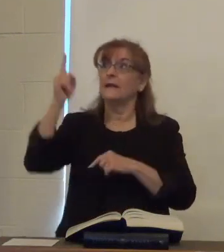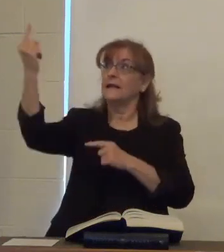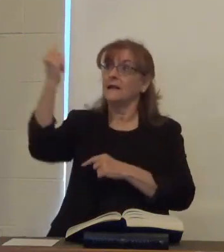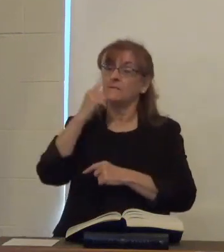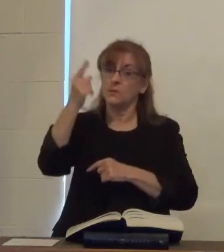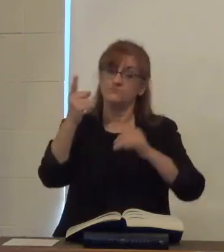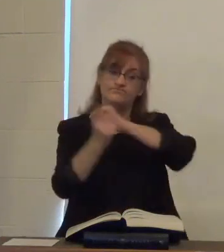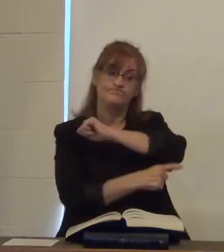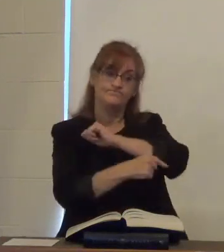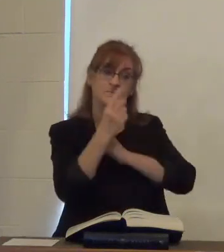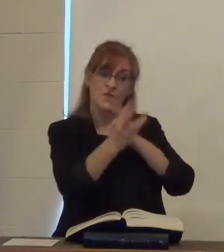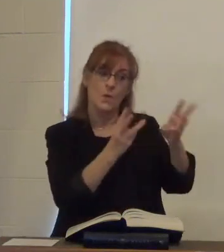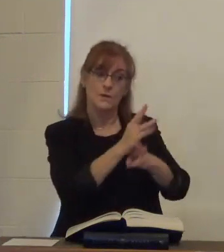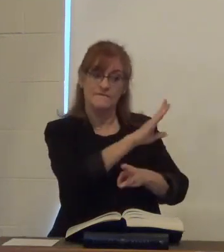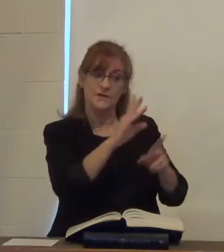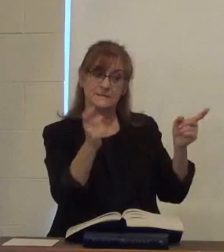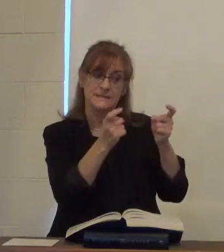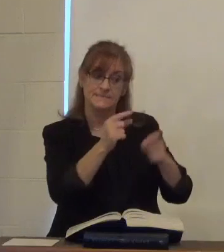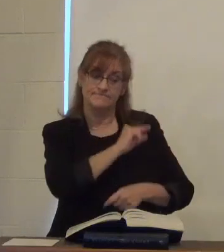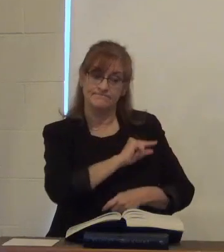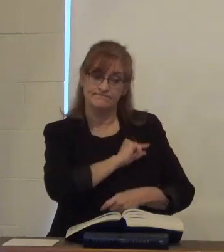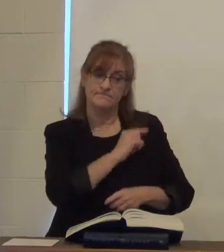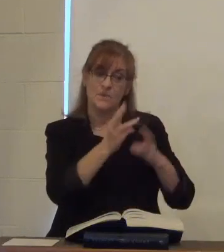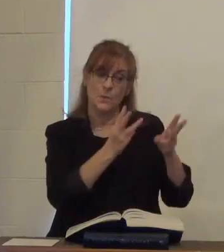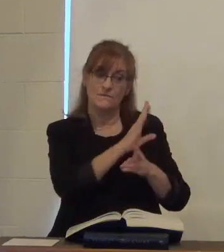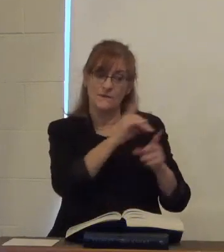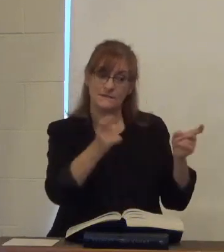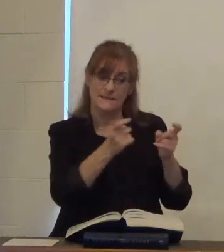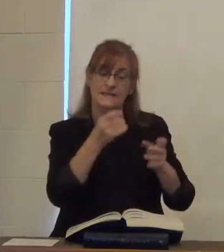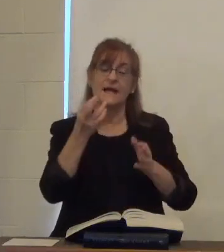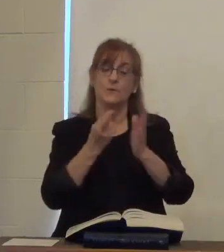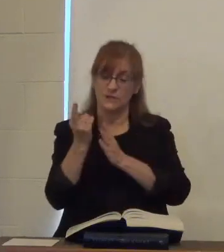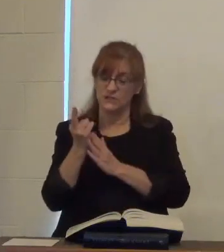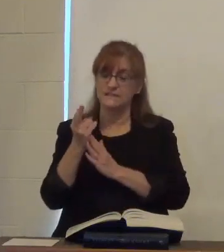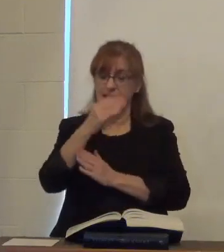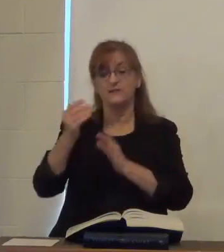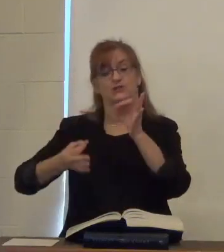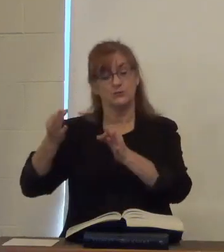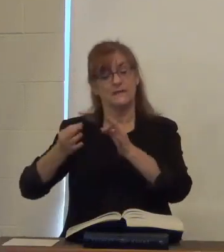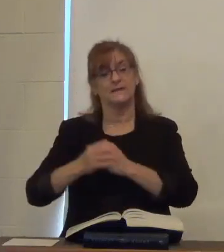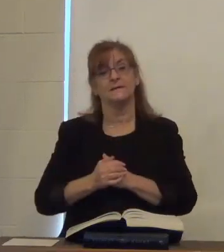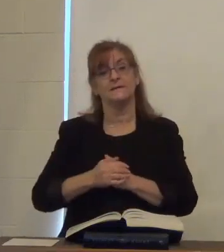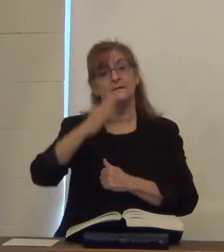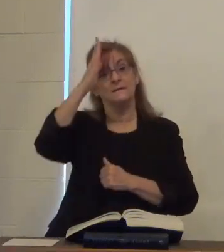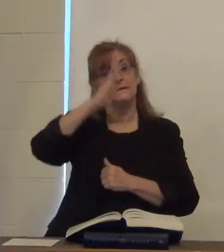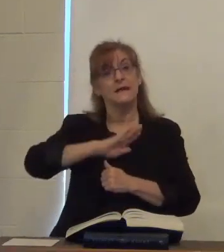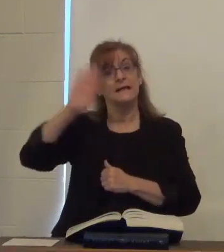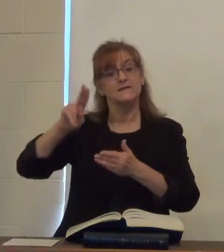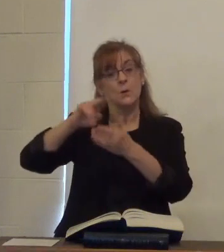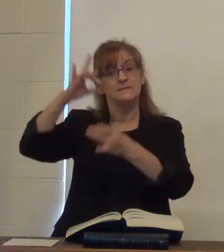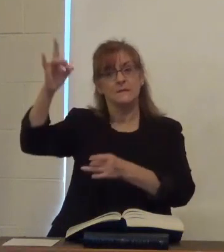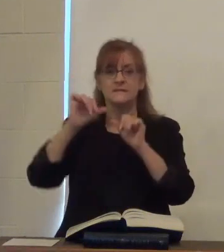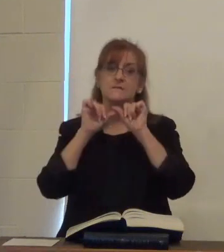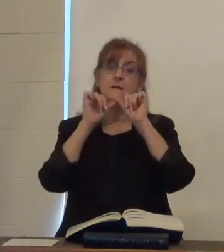world of sin and of righteousness and of judgment. God's Holy Spirit still convicts people of